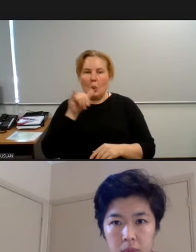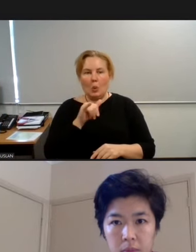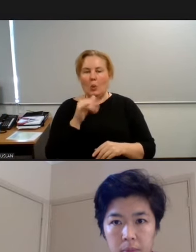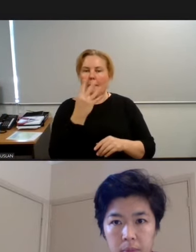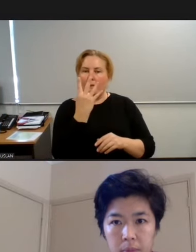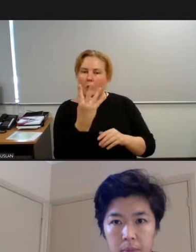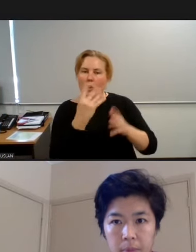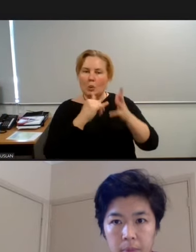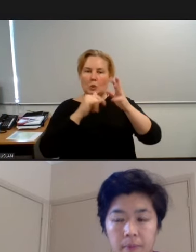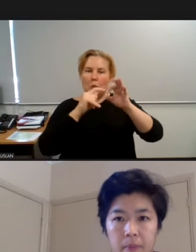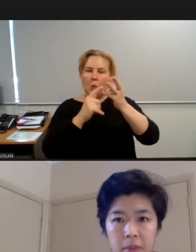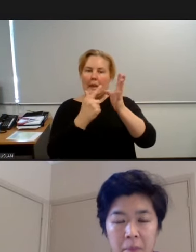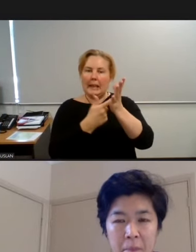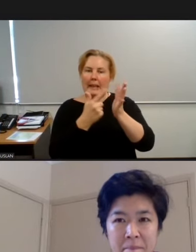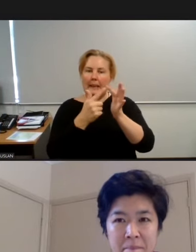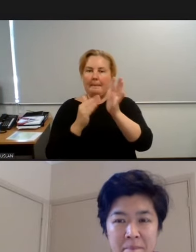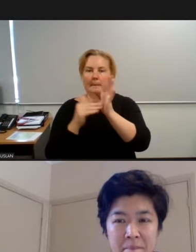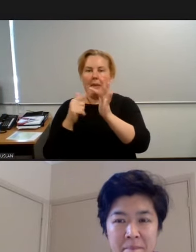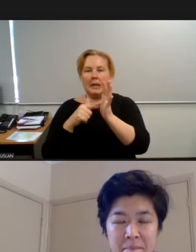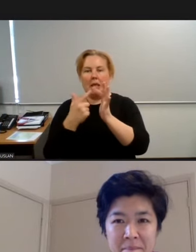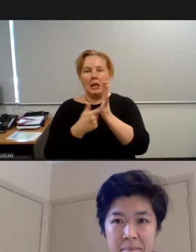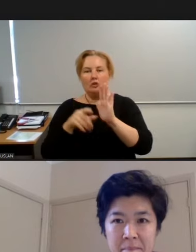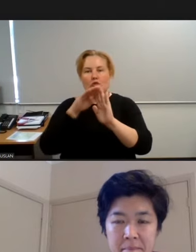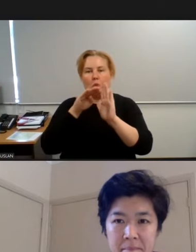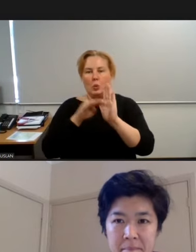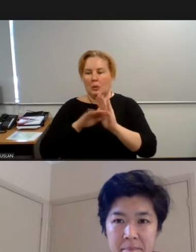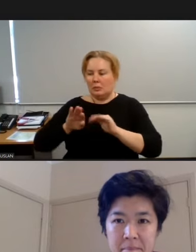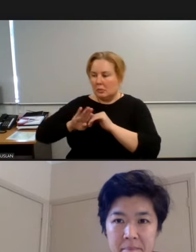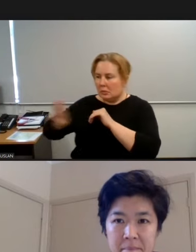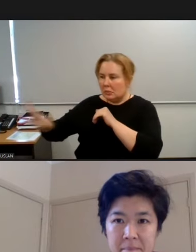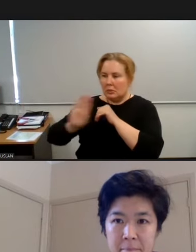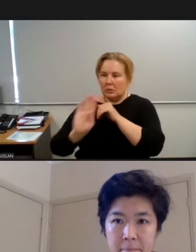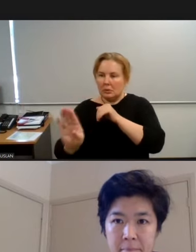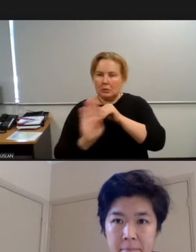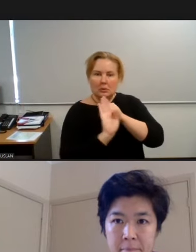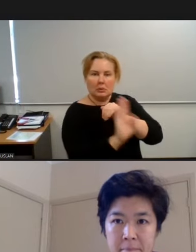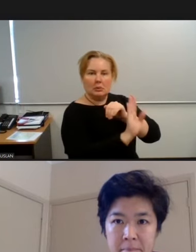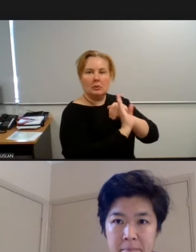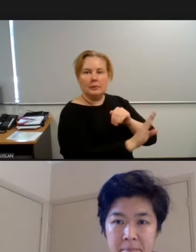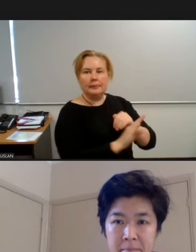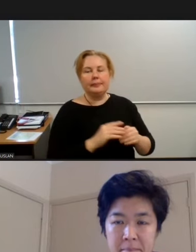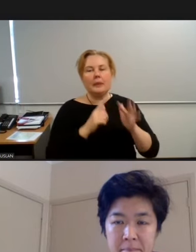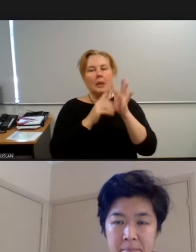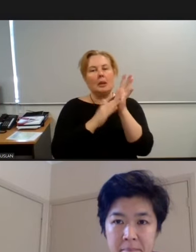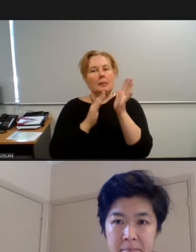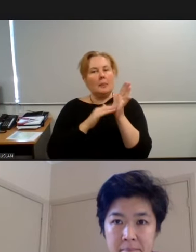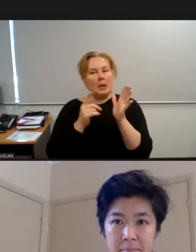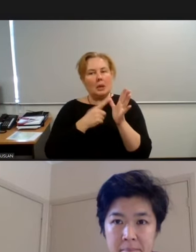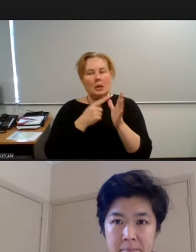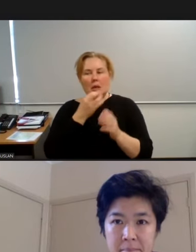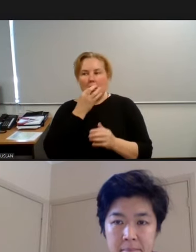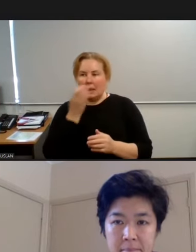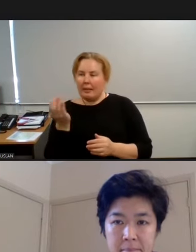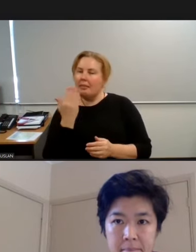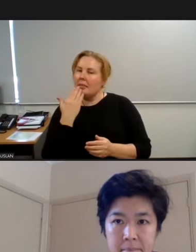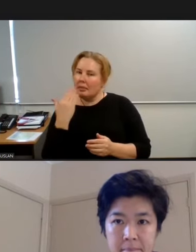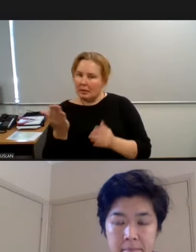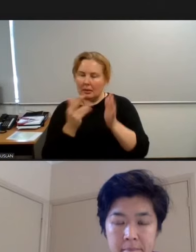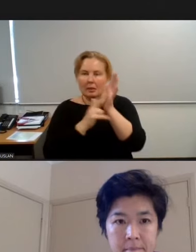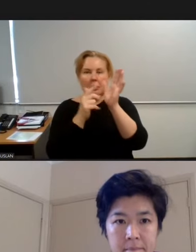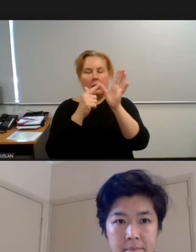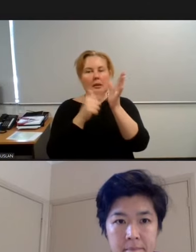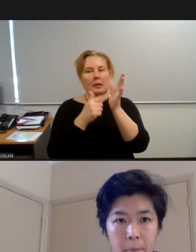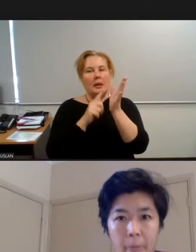Natalia. I think also, what advice would you give to community sector organisations that have people travelling in and out of the hotspots? So it's